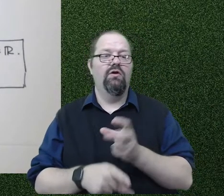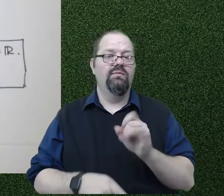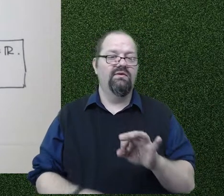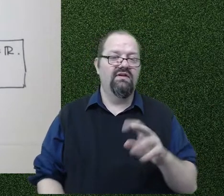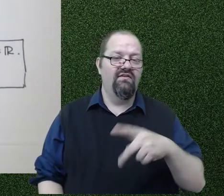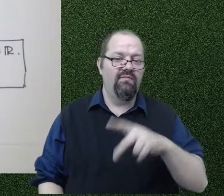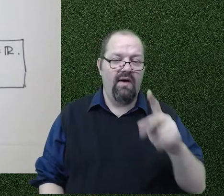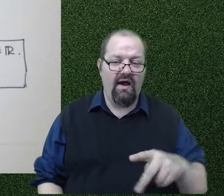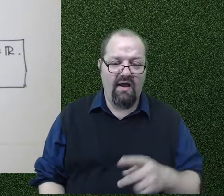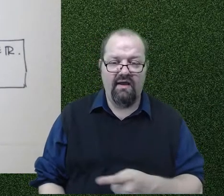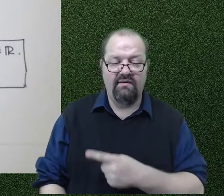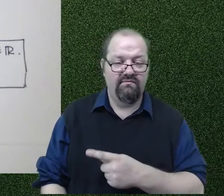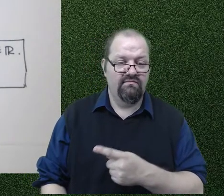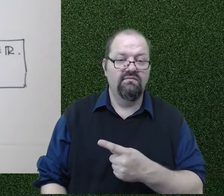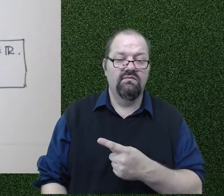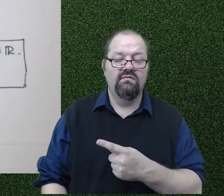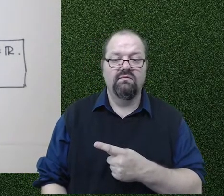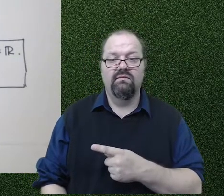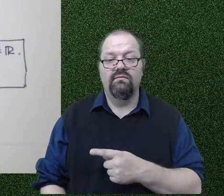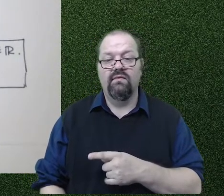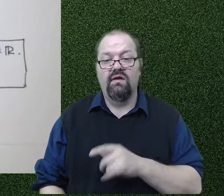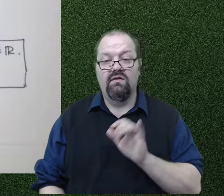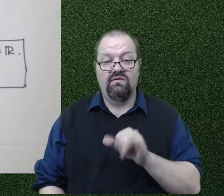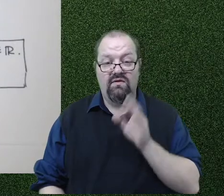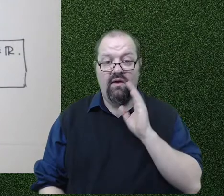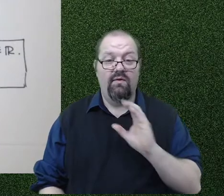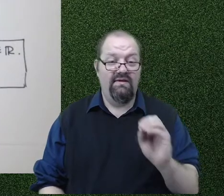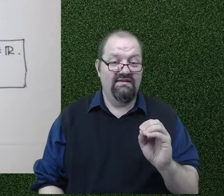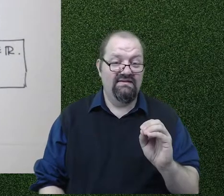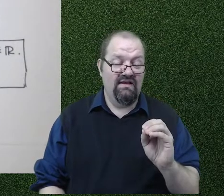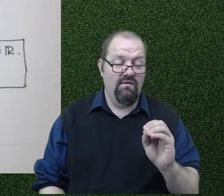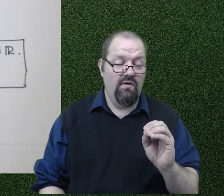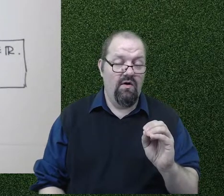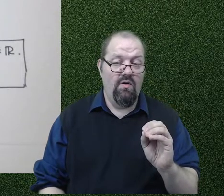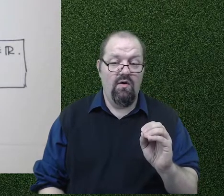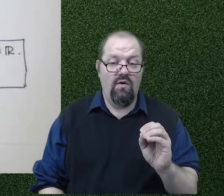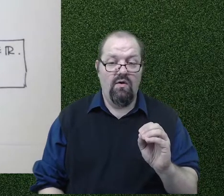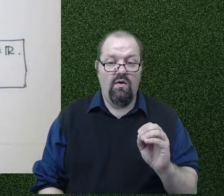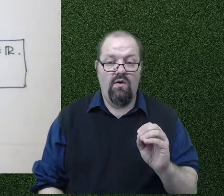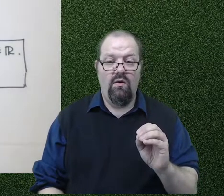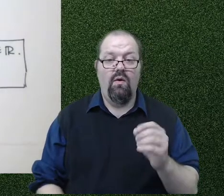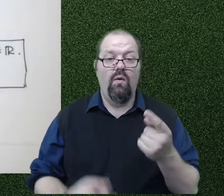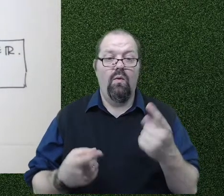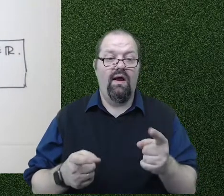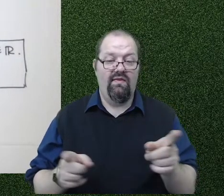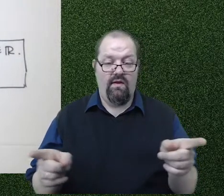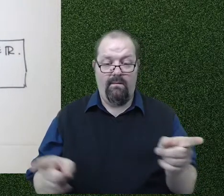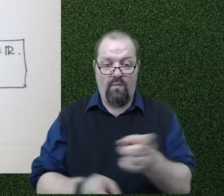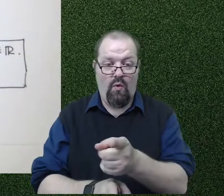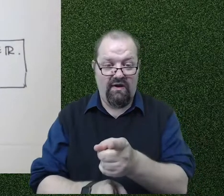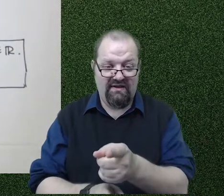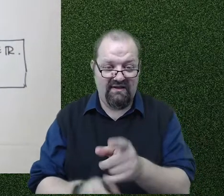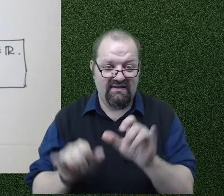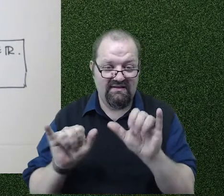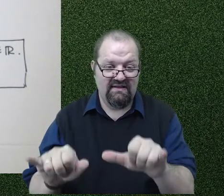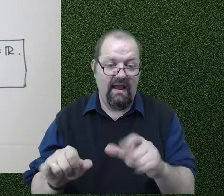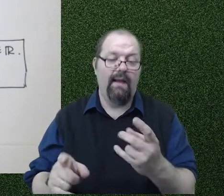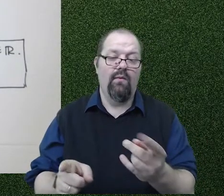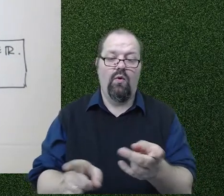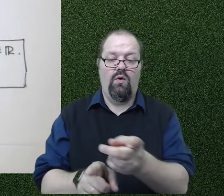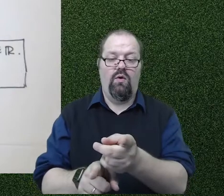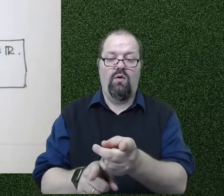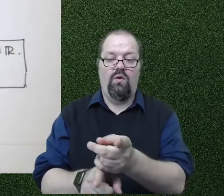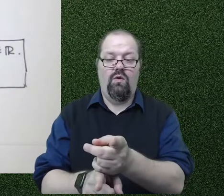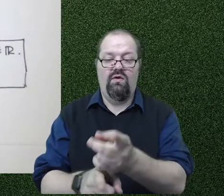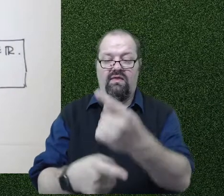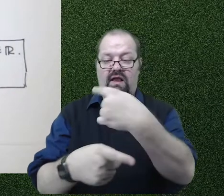pi, negative 2 pi, negative 3 pi. So this is going to be 0 when they're pointed in the same direction or when they're pointed in opposite directions.